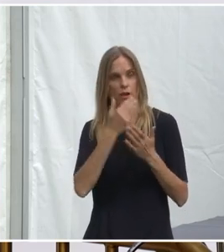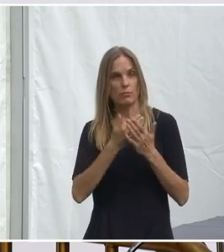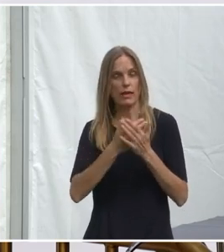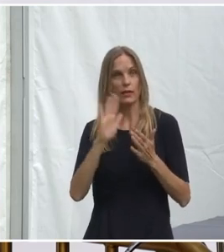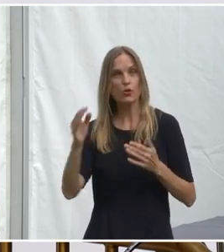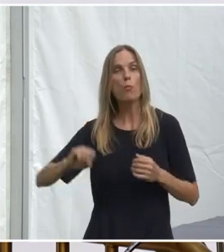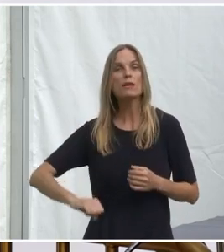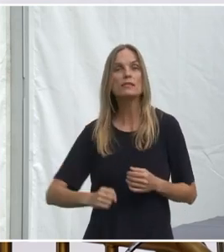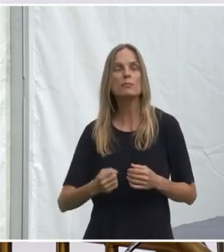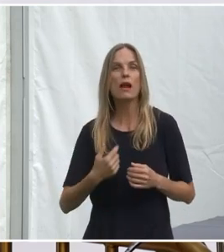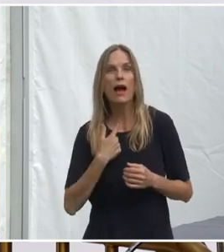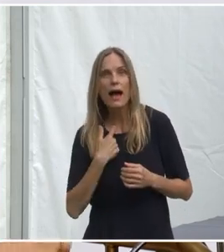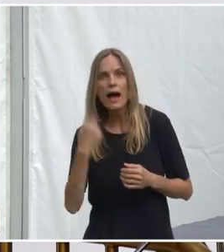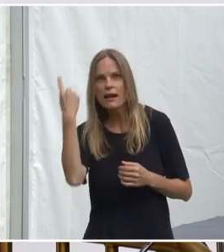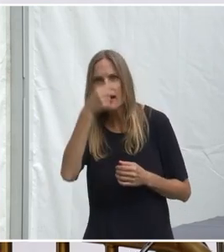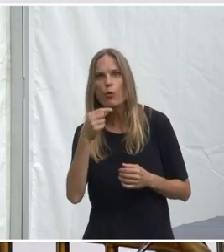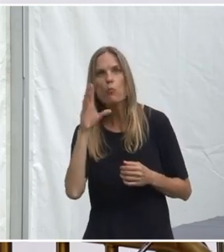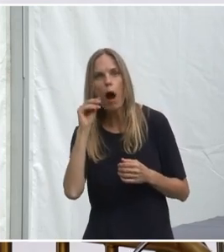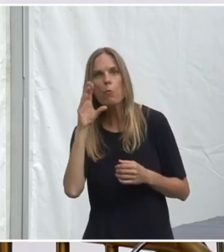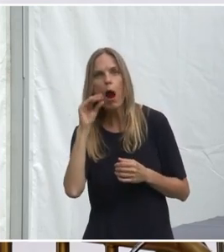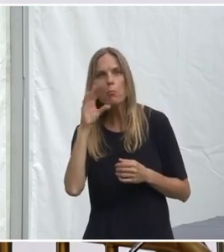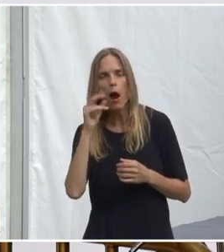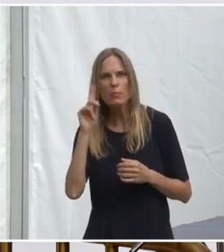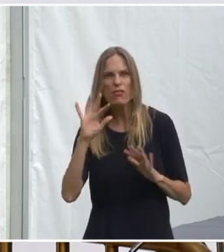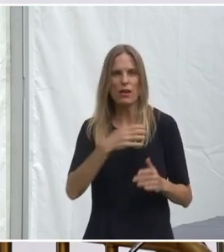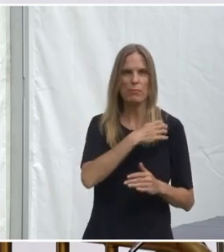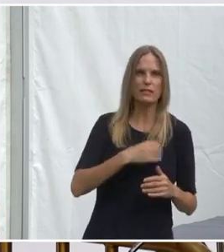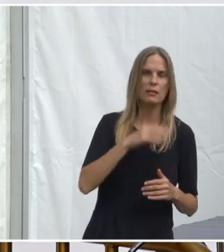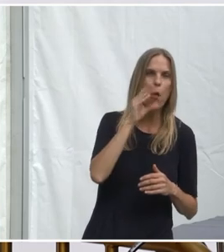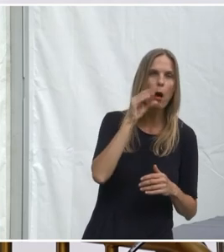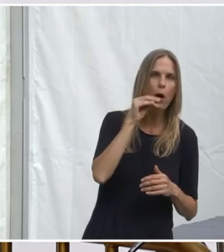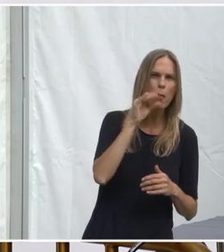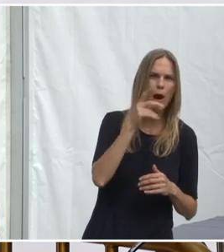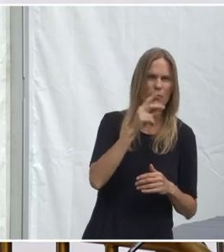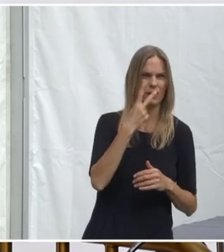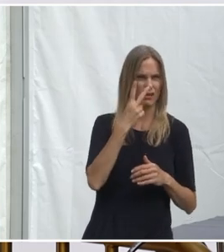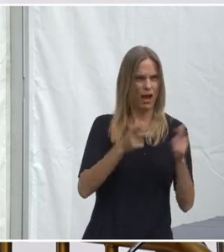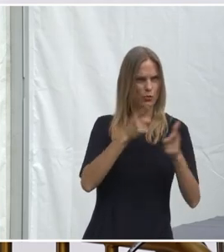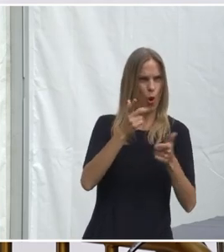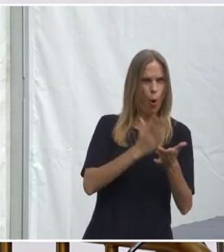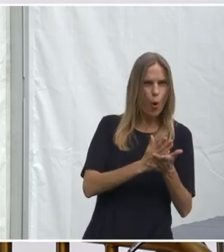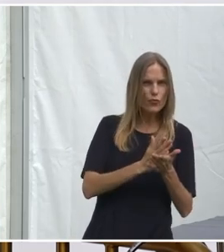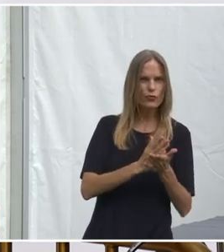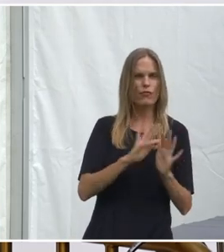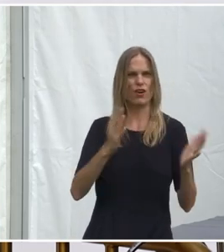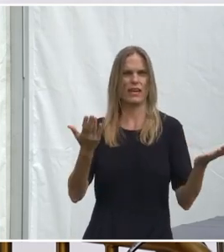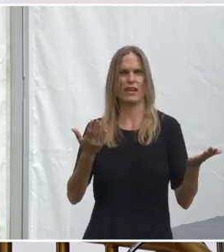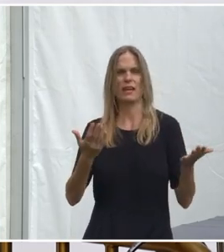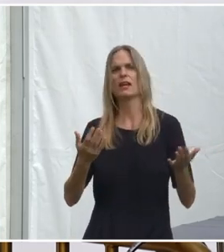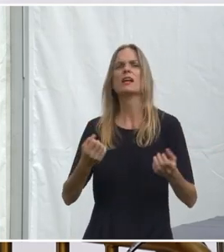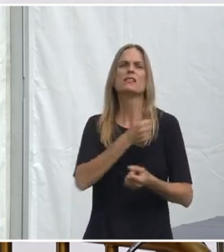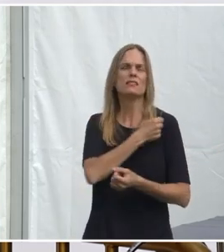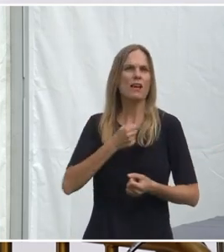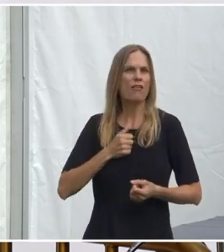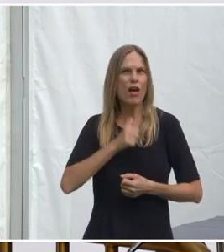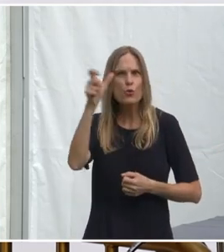voice and face saying this, or the president, or a politician, or a military leader. And in that